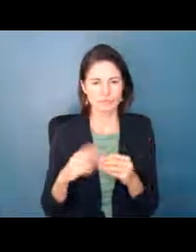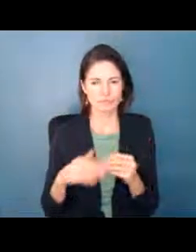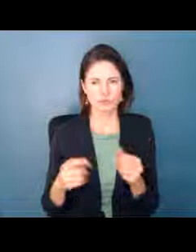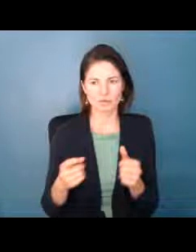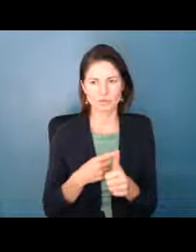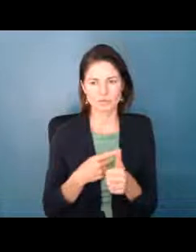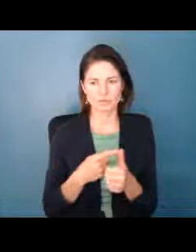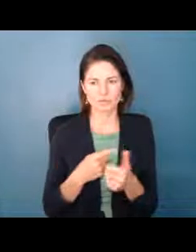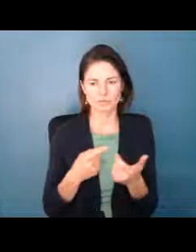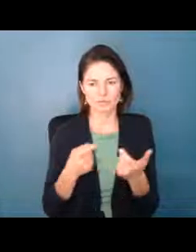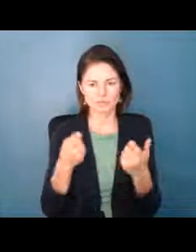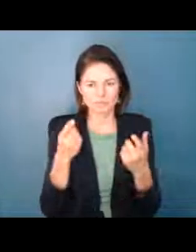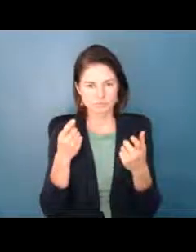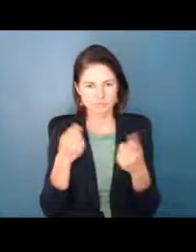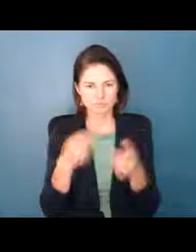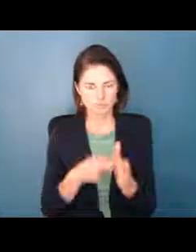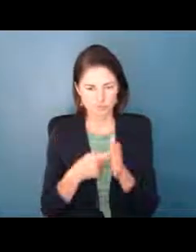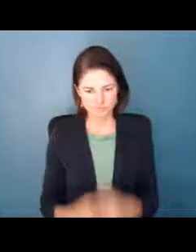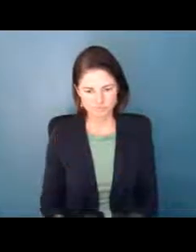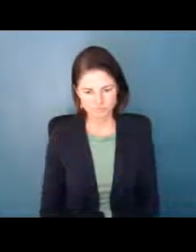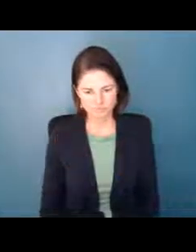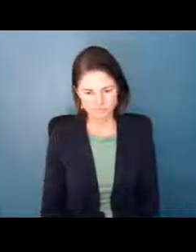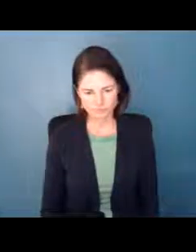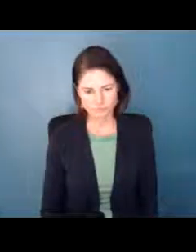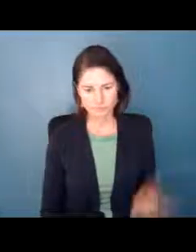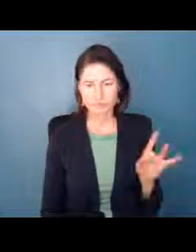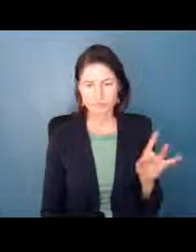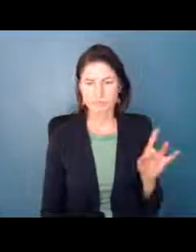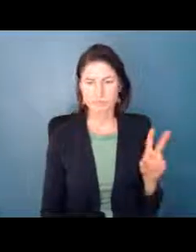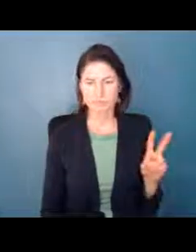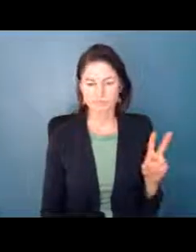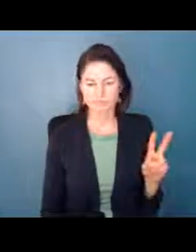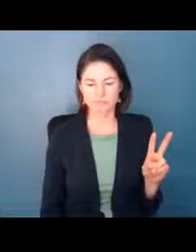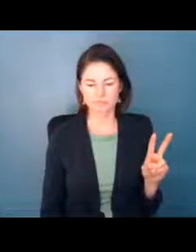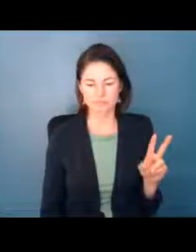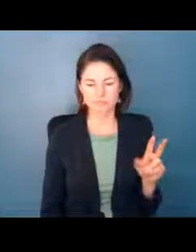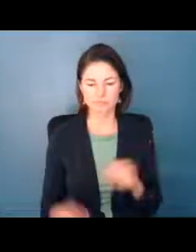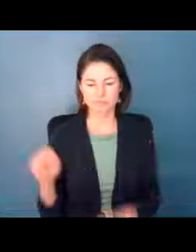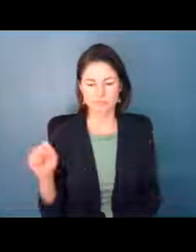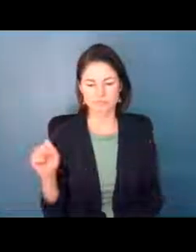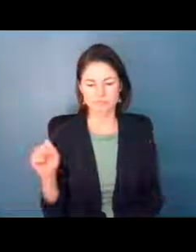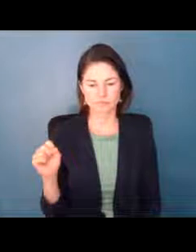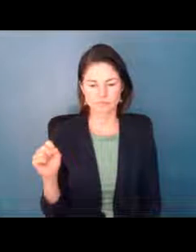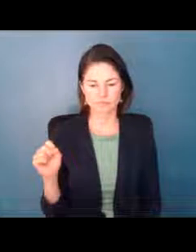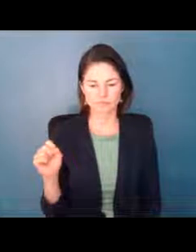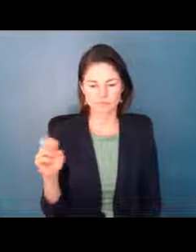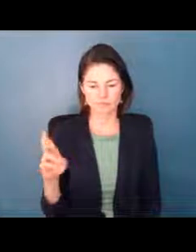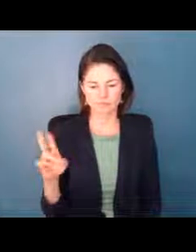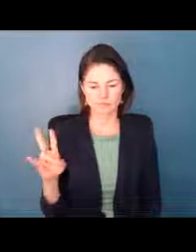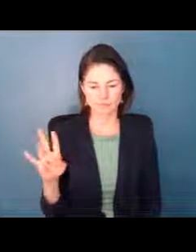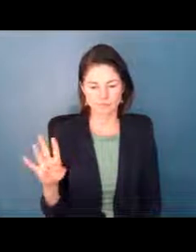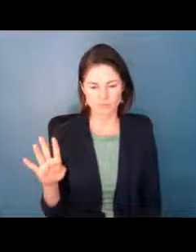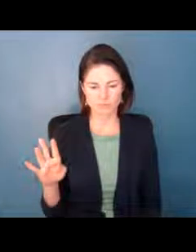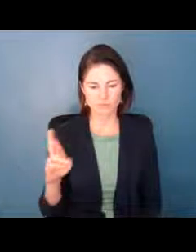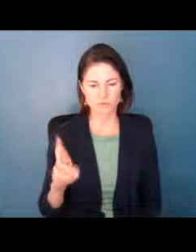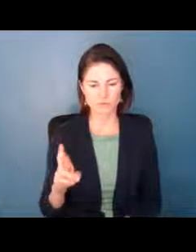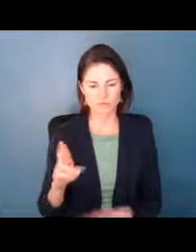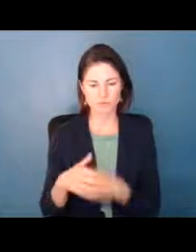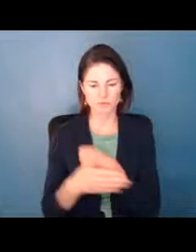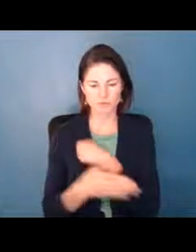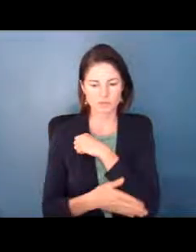Item 82 is an action item for a safety improvement project on State Route 74 in Riverside County that is requesting $2,064,000 of